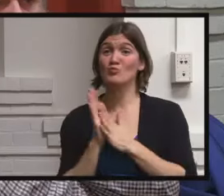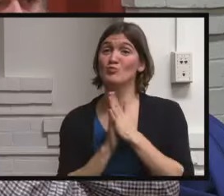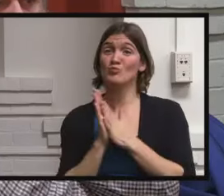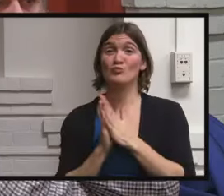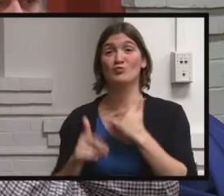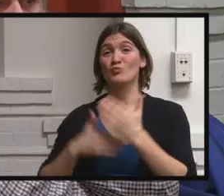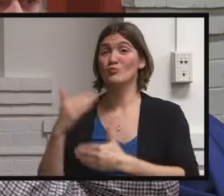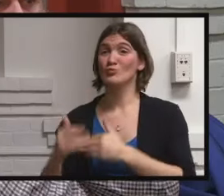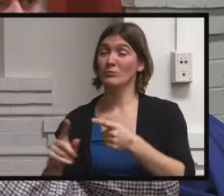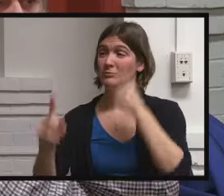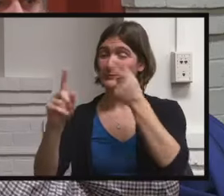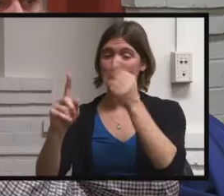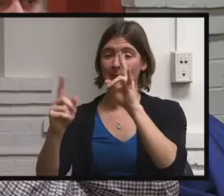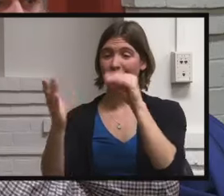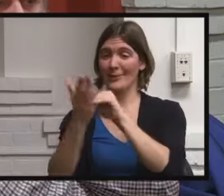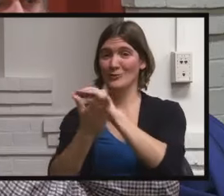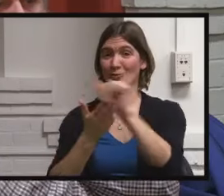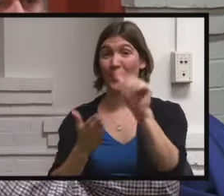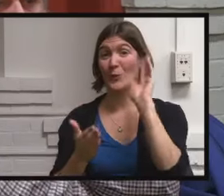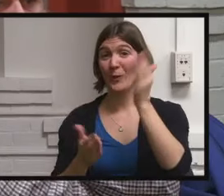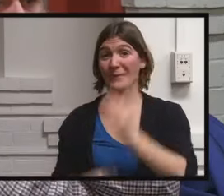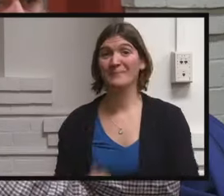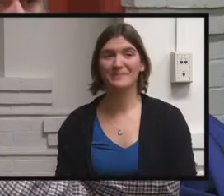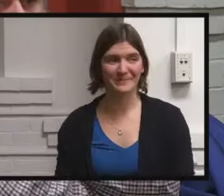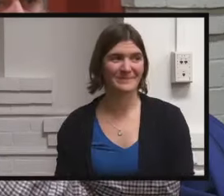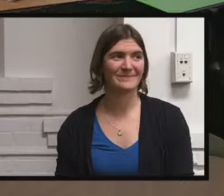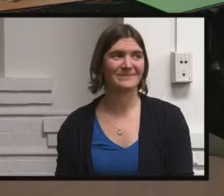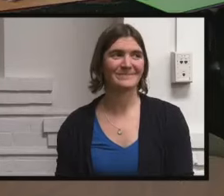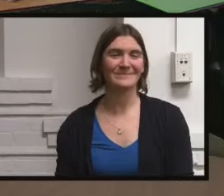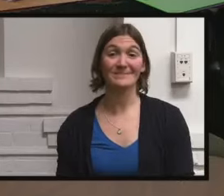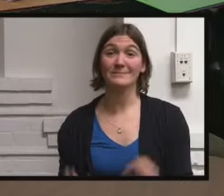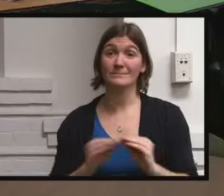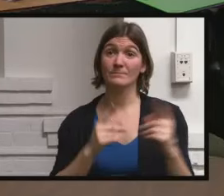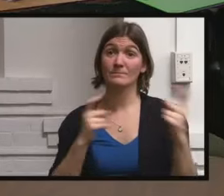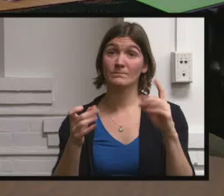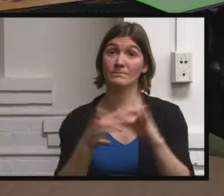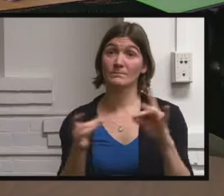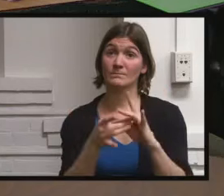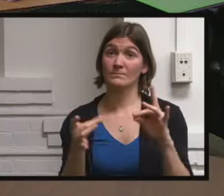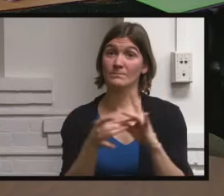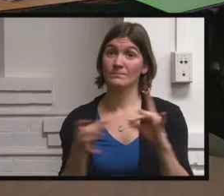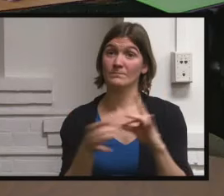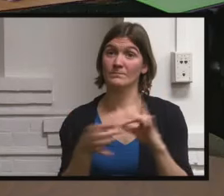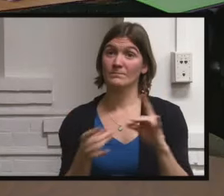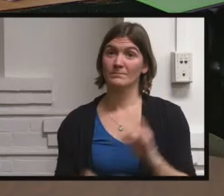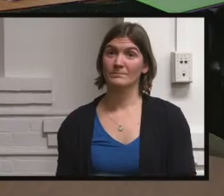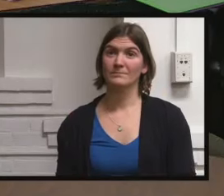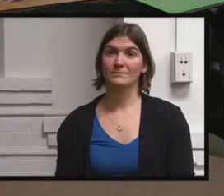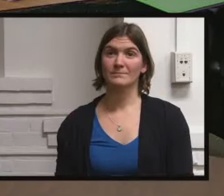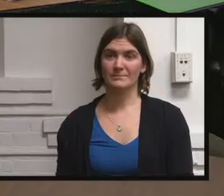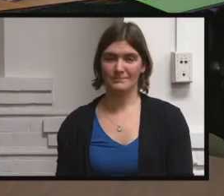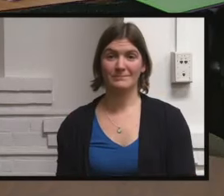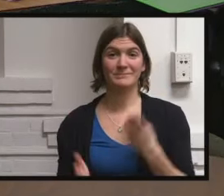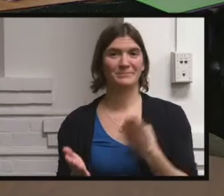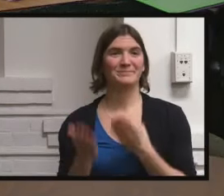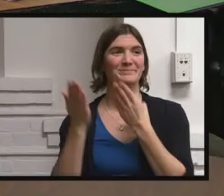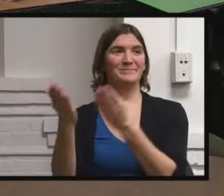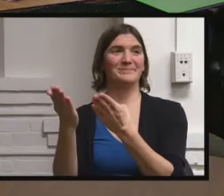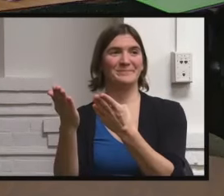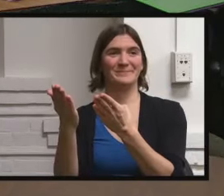their $17,000 goal. Thank you. Any further questions or comments? We're ready for motion.